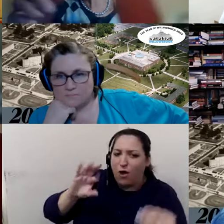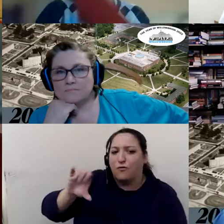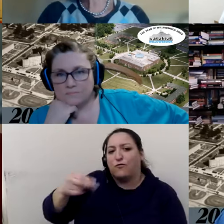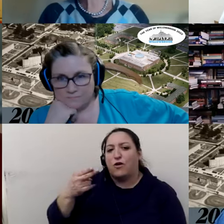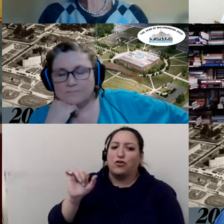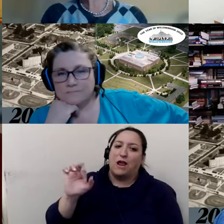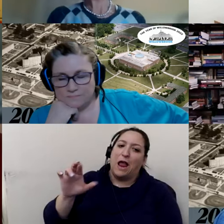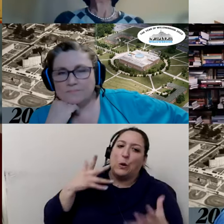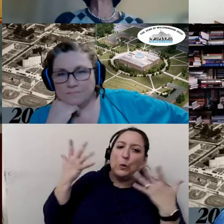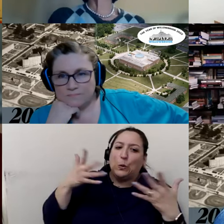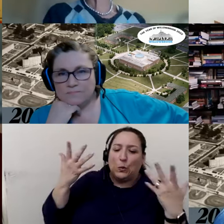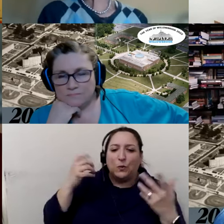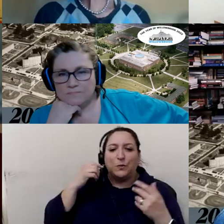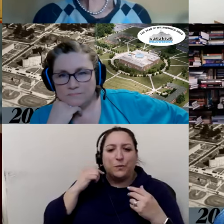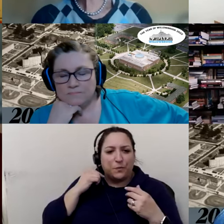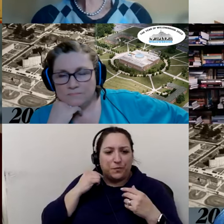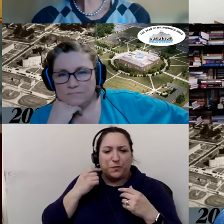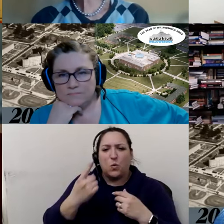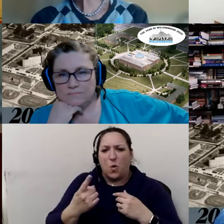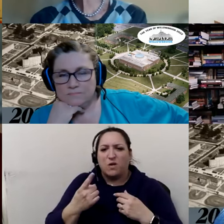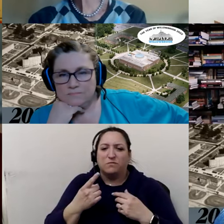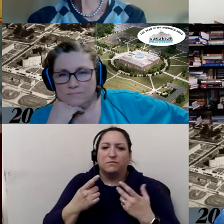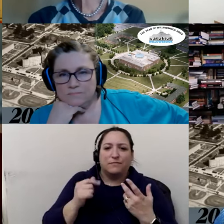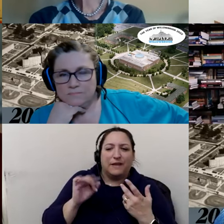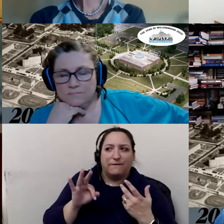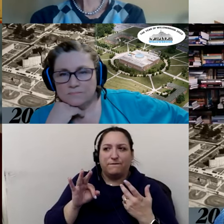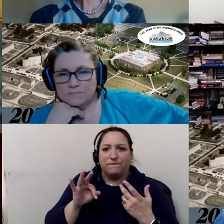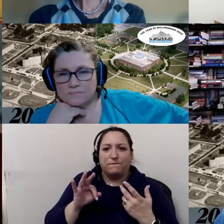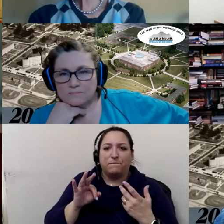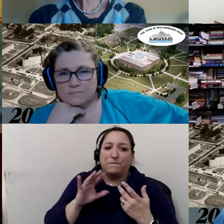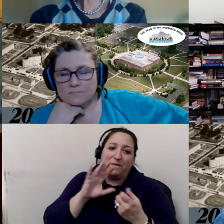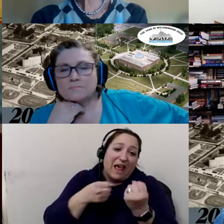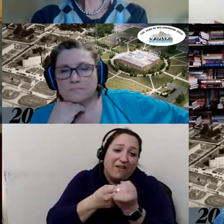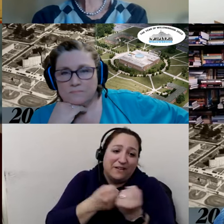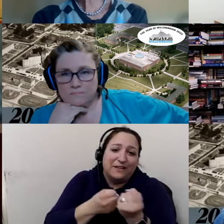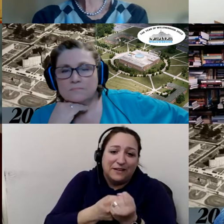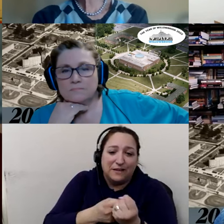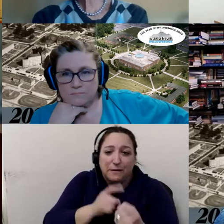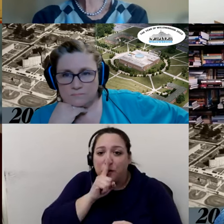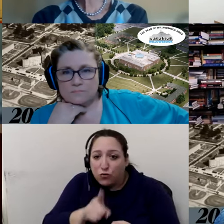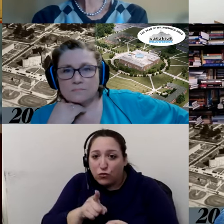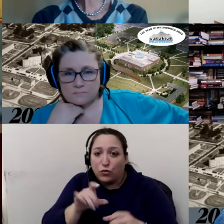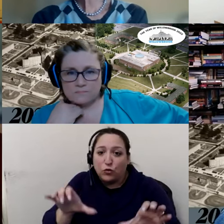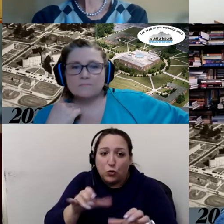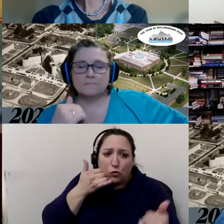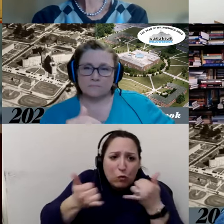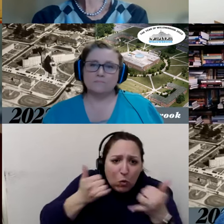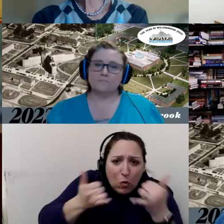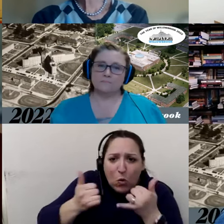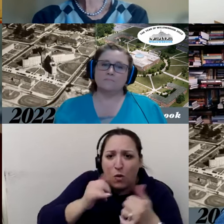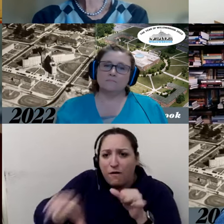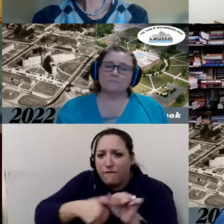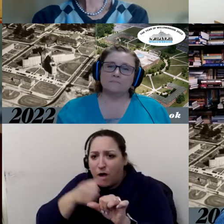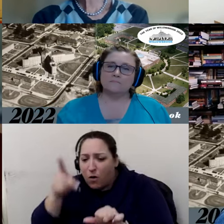And I think one of those is just, I mean, if it's the advocacy, it's making sure that you're doing the phone calls, doing the